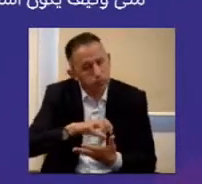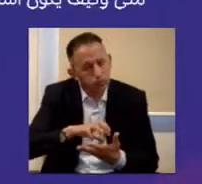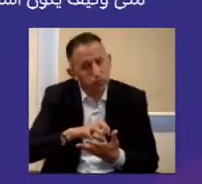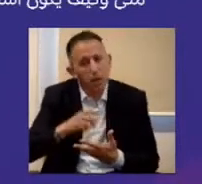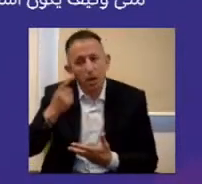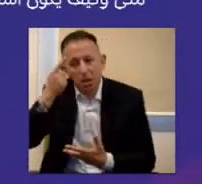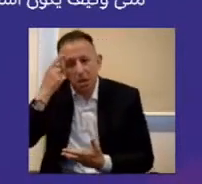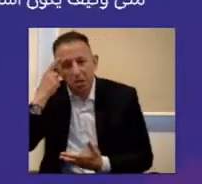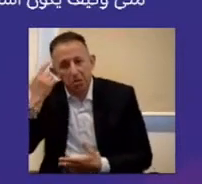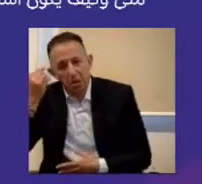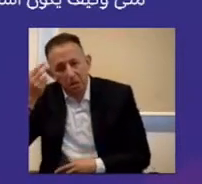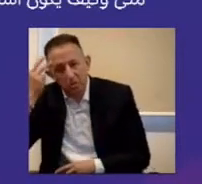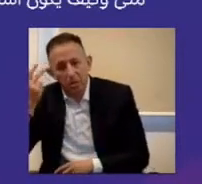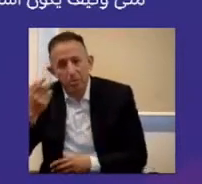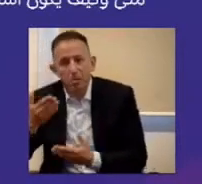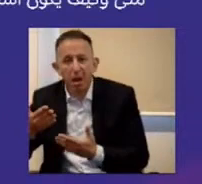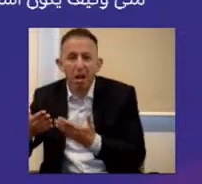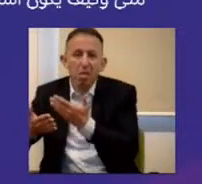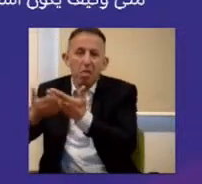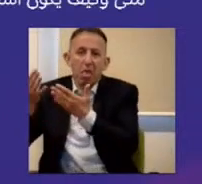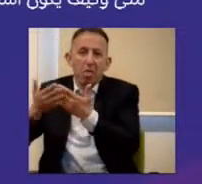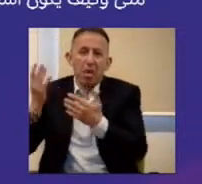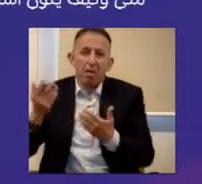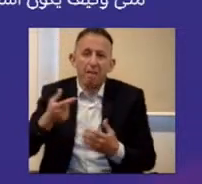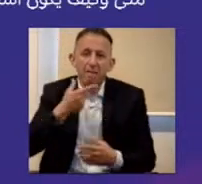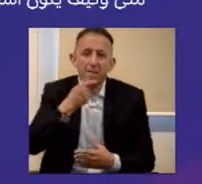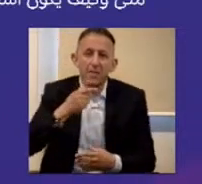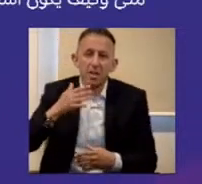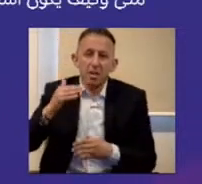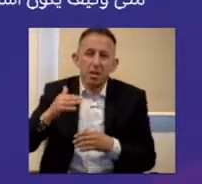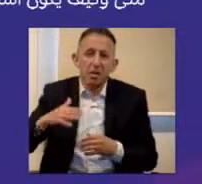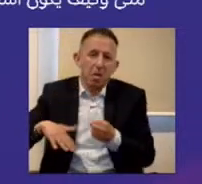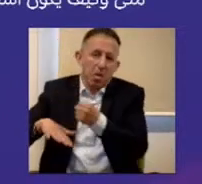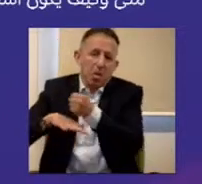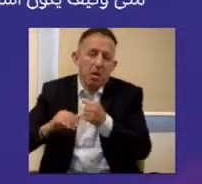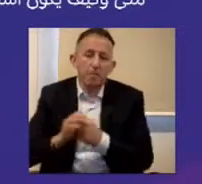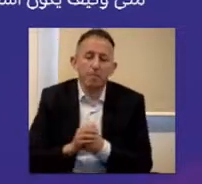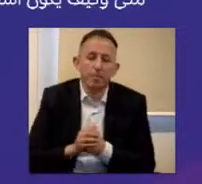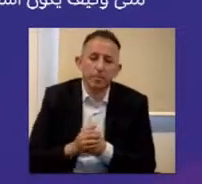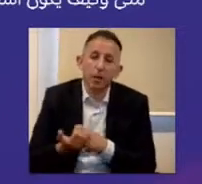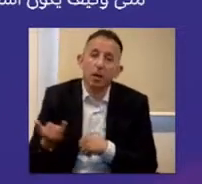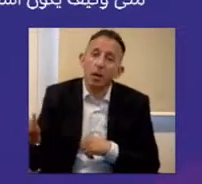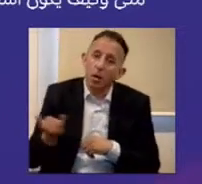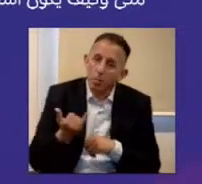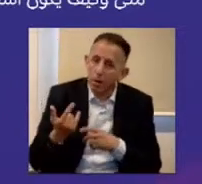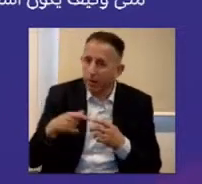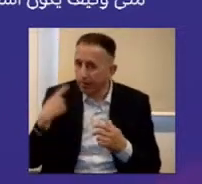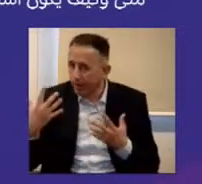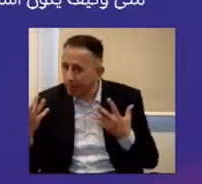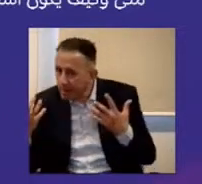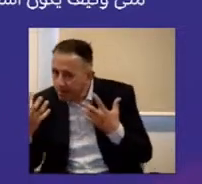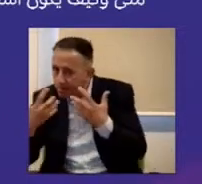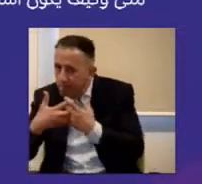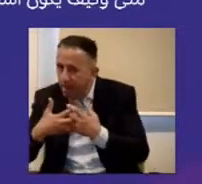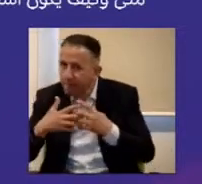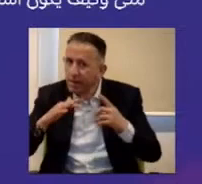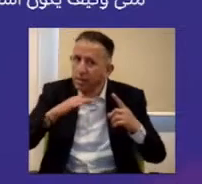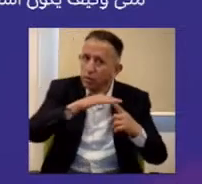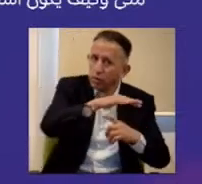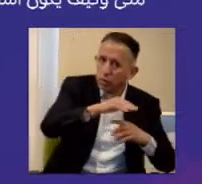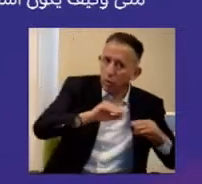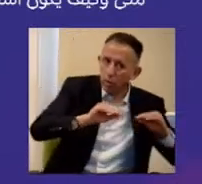driver. I can explain what, but it's really a problem to have the driver with a driverless car. It's better to do